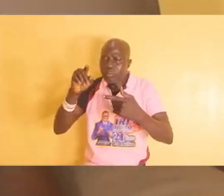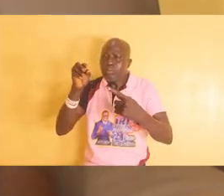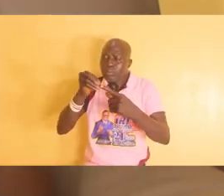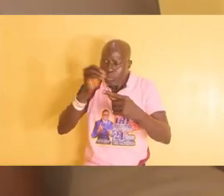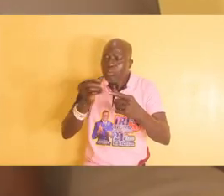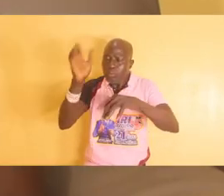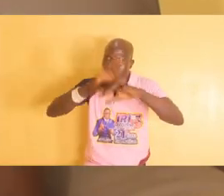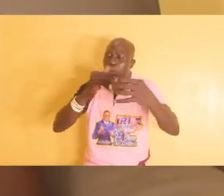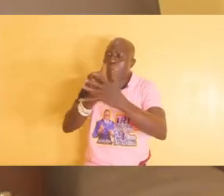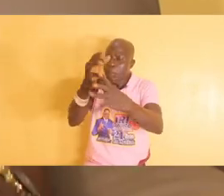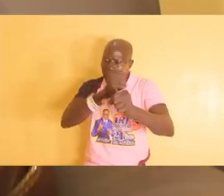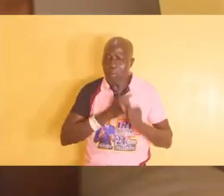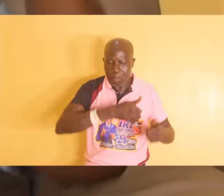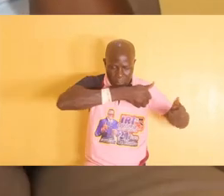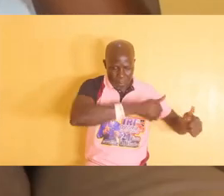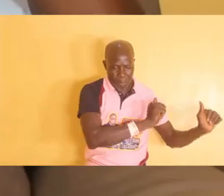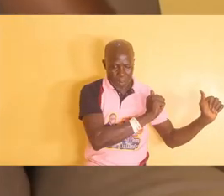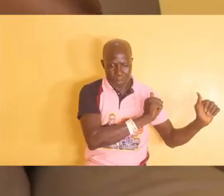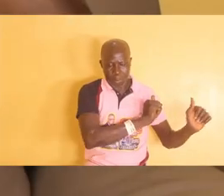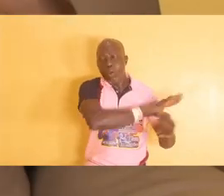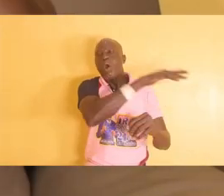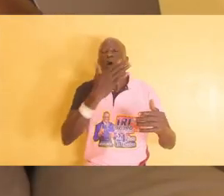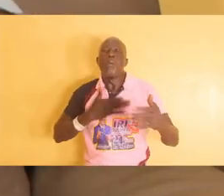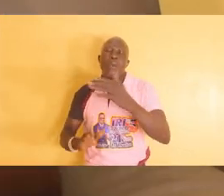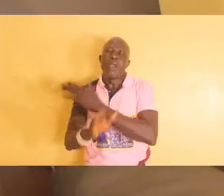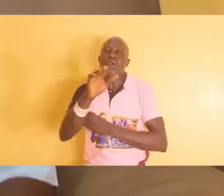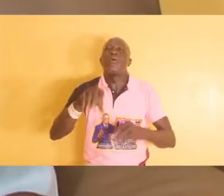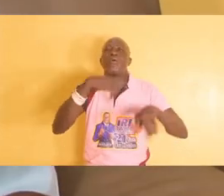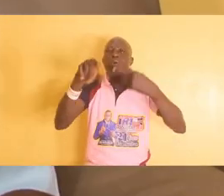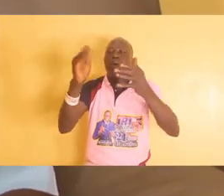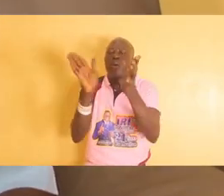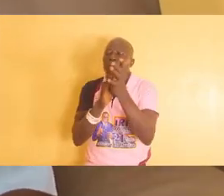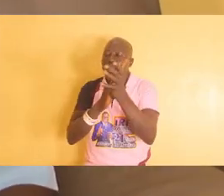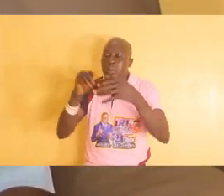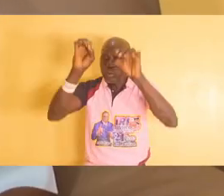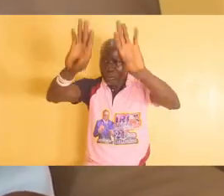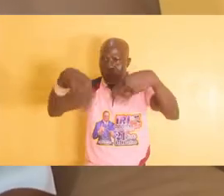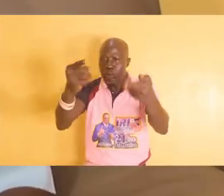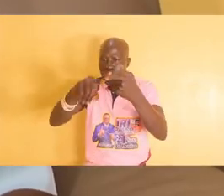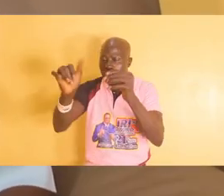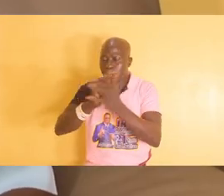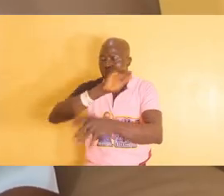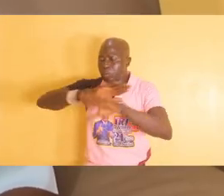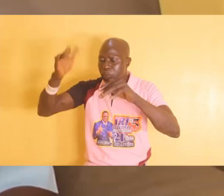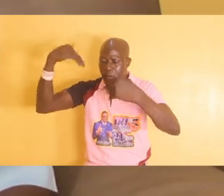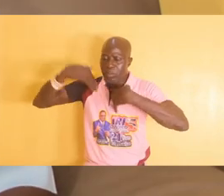for apostle. Before you get to where they call apostle. Oh my God. Honor in Bible school, come for it. You can go to Bible school and they give for you. I will not have